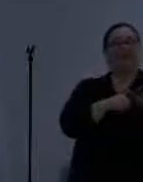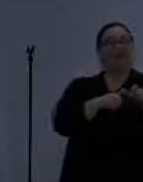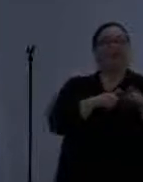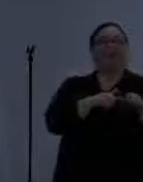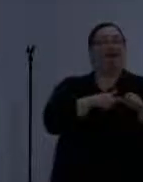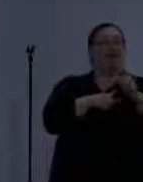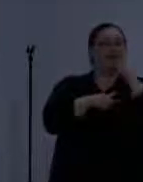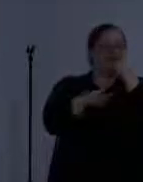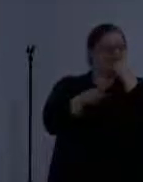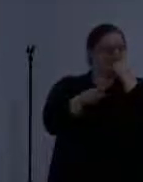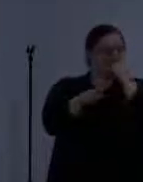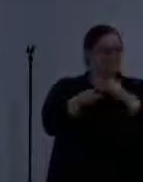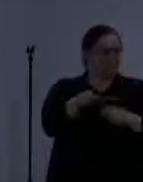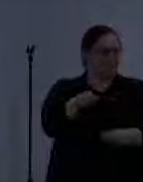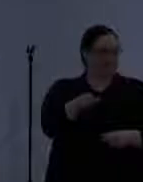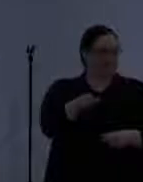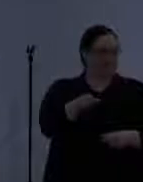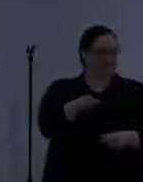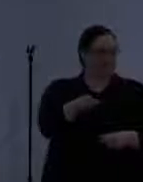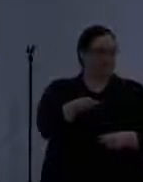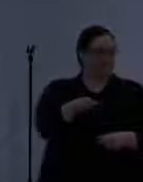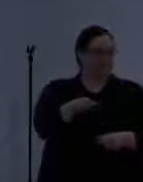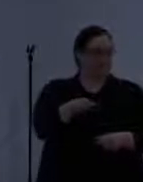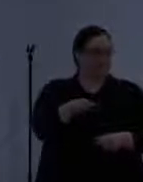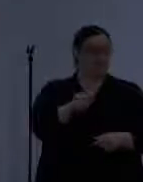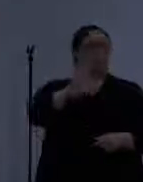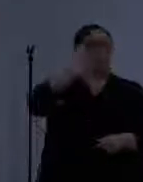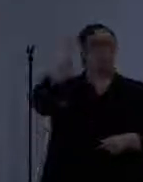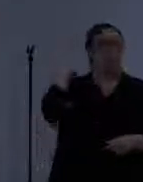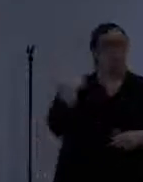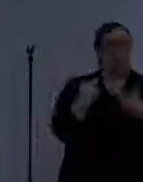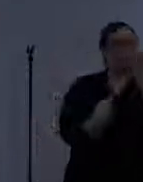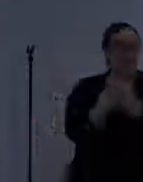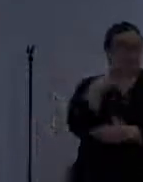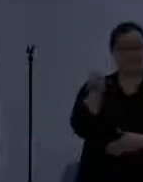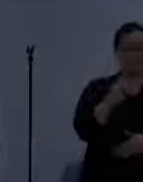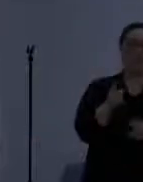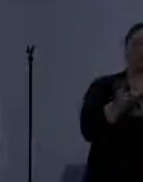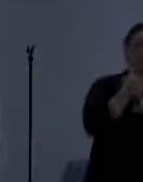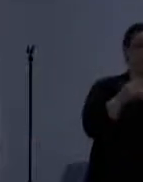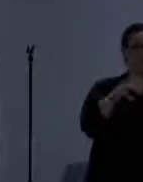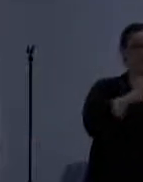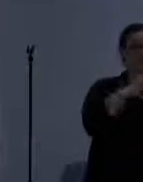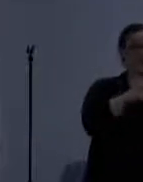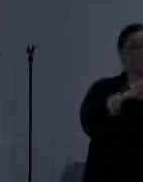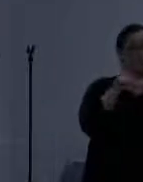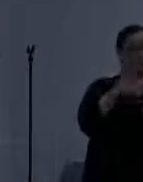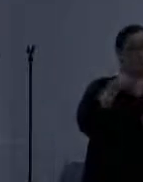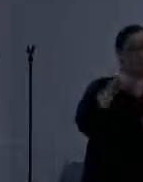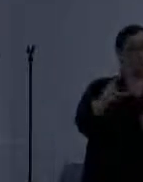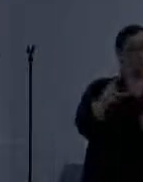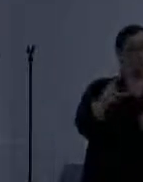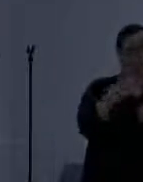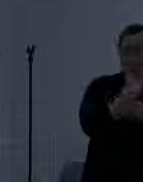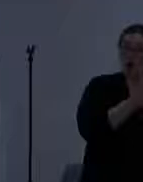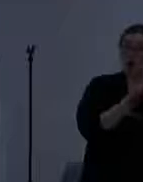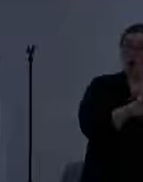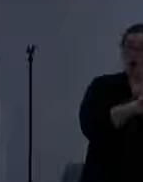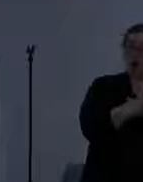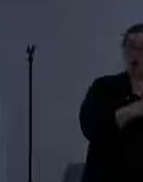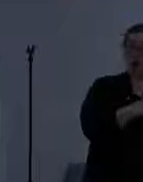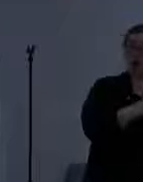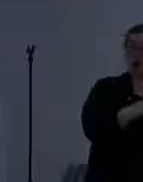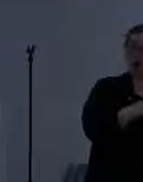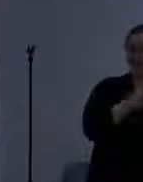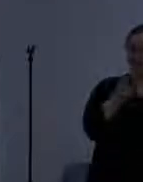been banned or an issue had happened in another state, they've moved states and then